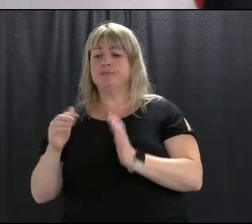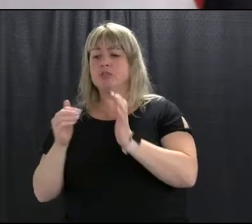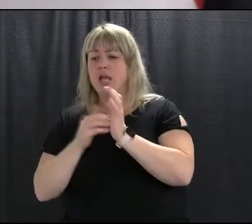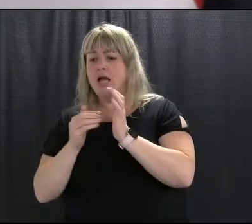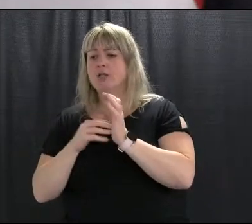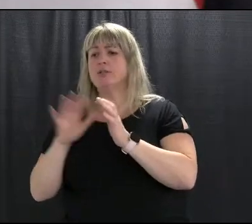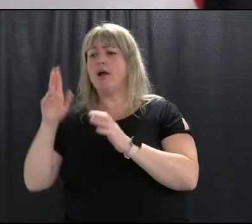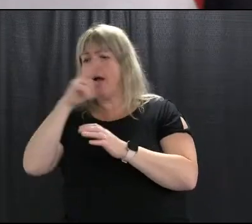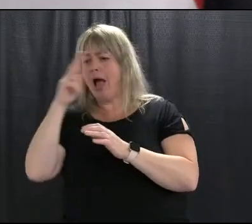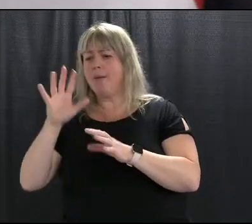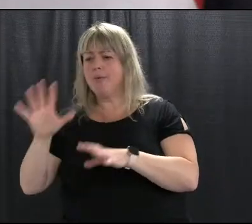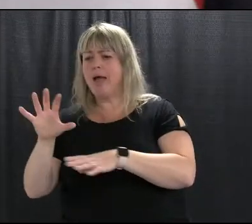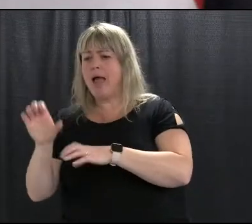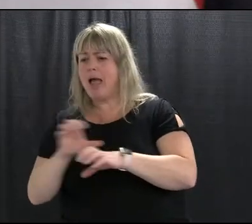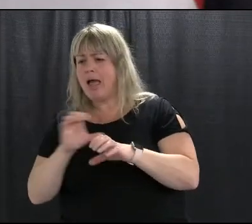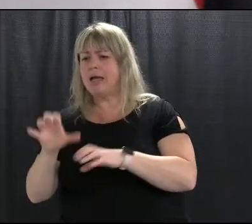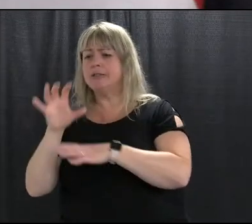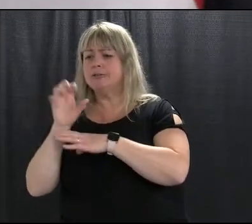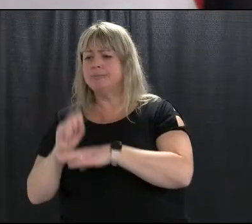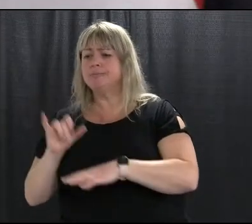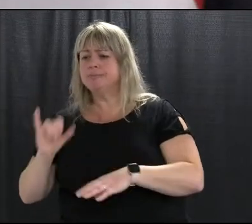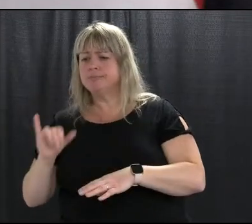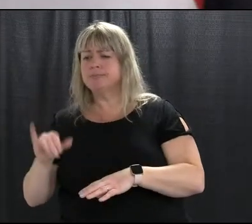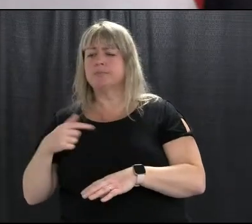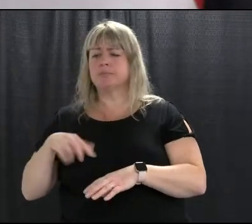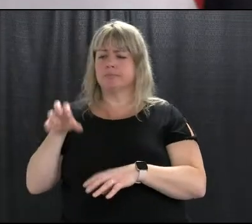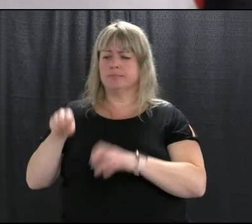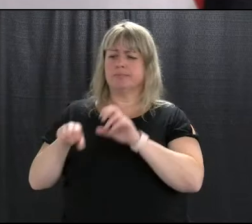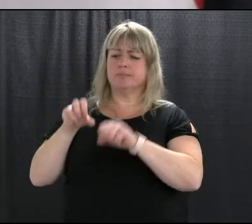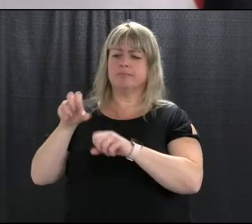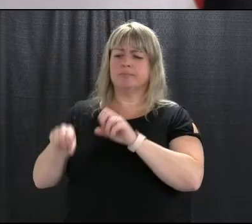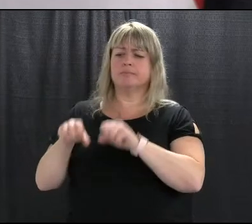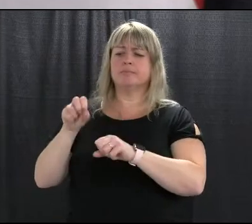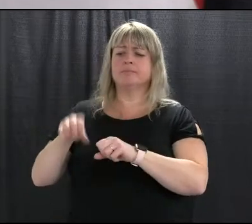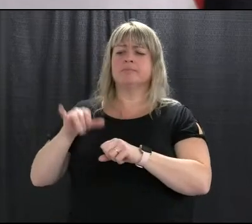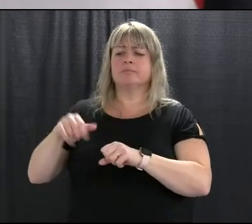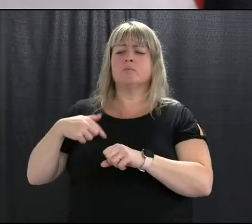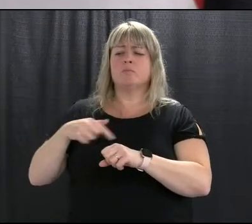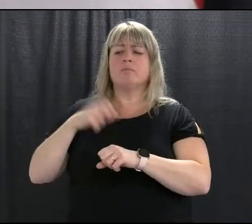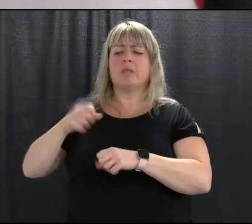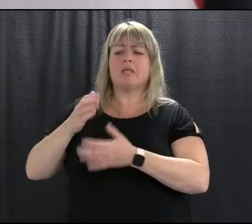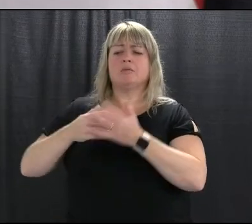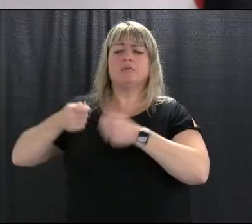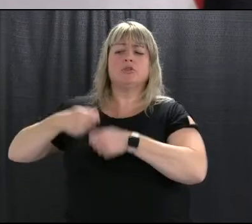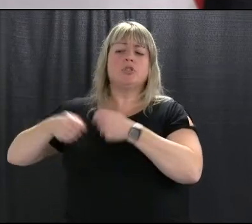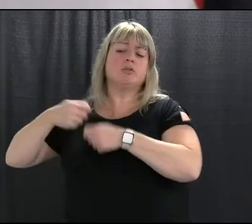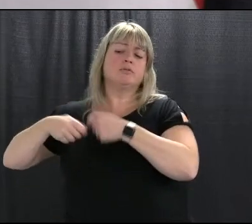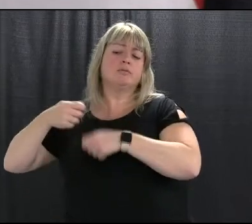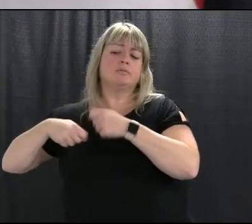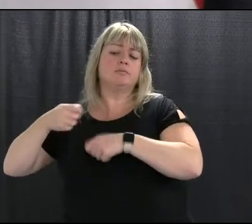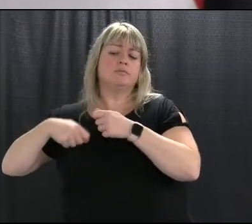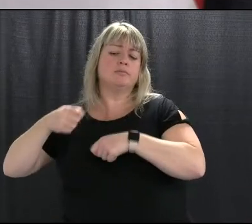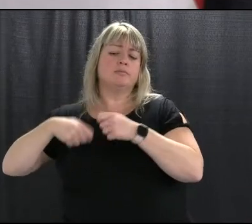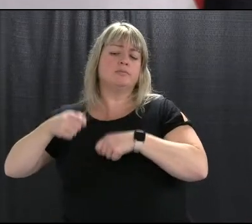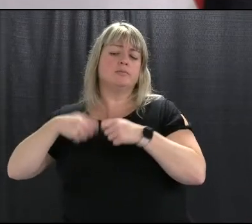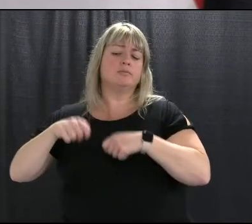practice, try and keep care as close to home as is possible, and use evidence to make decisions, this